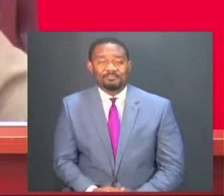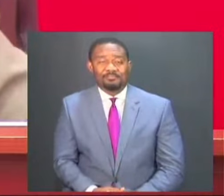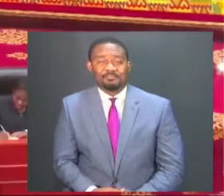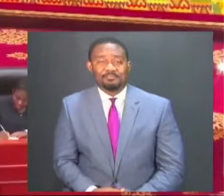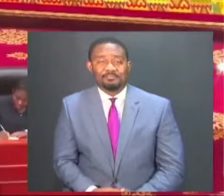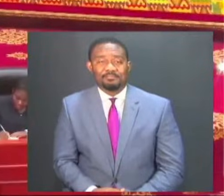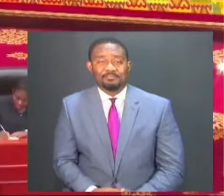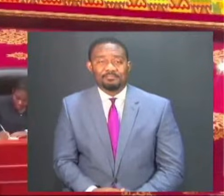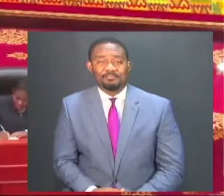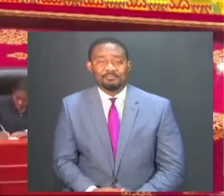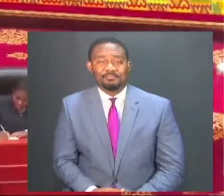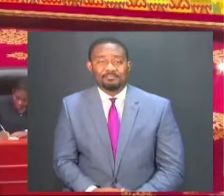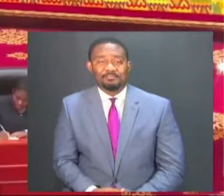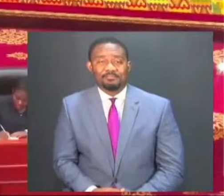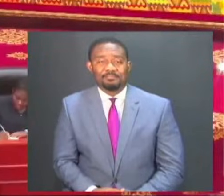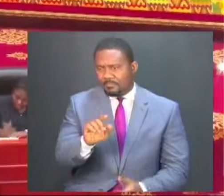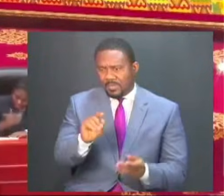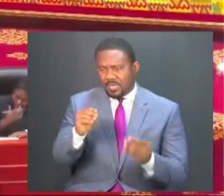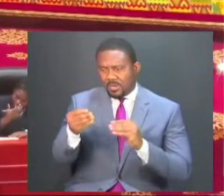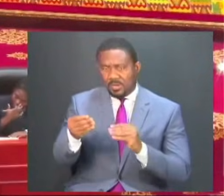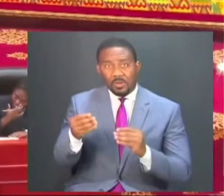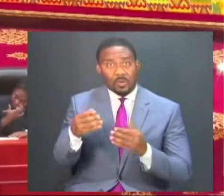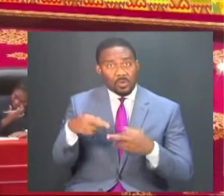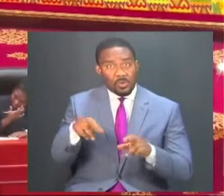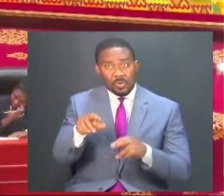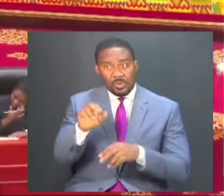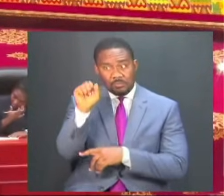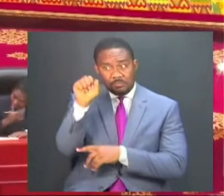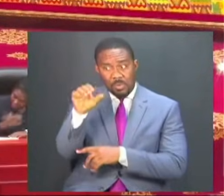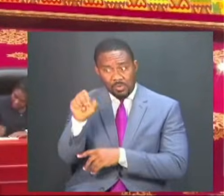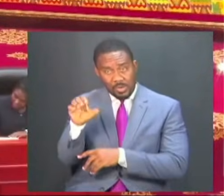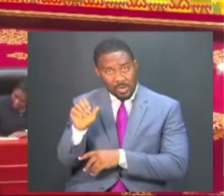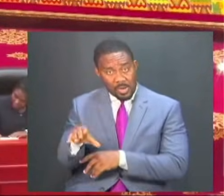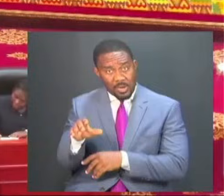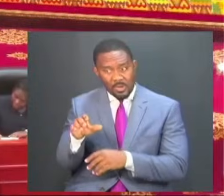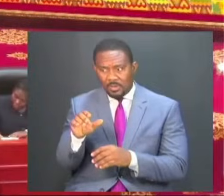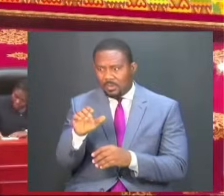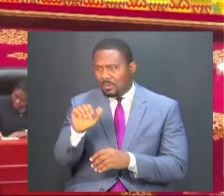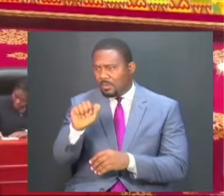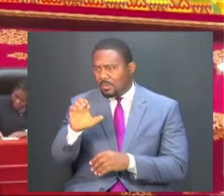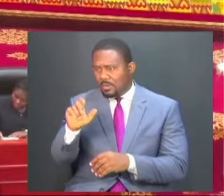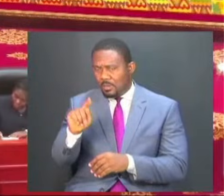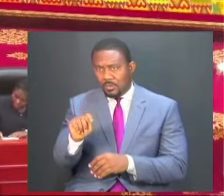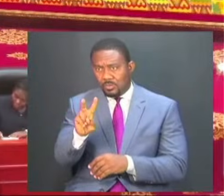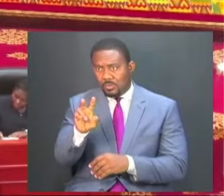An act to amend the Road Traffic Act 2004,